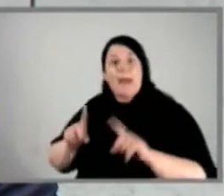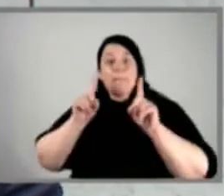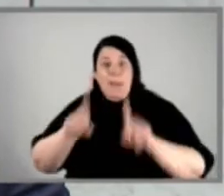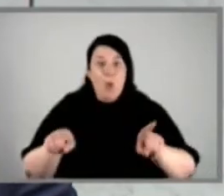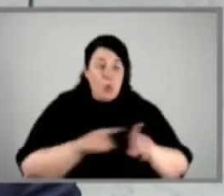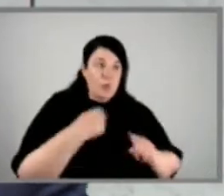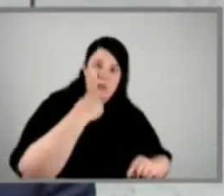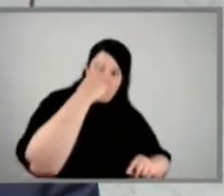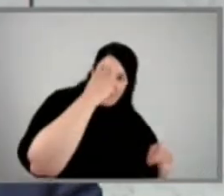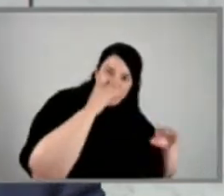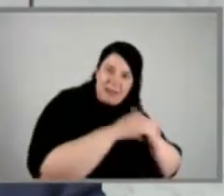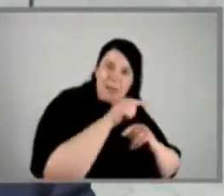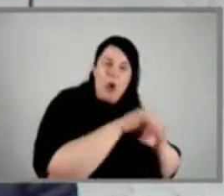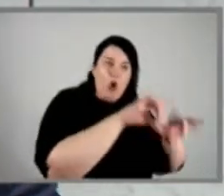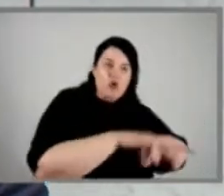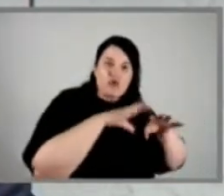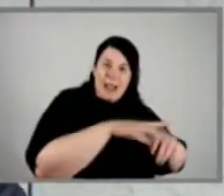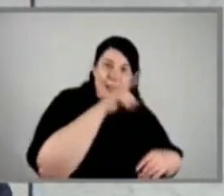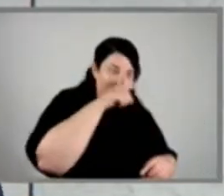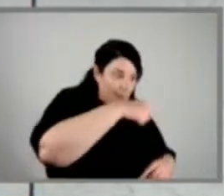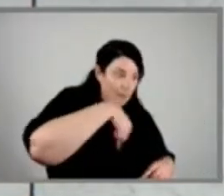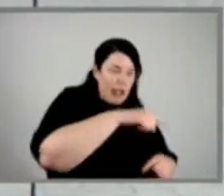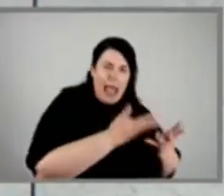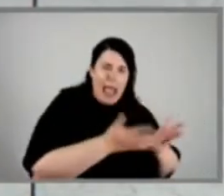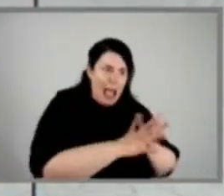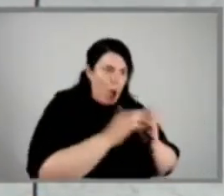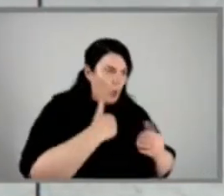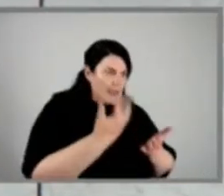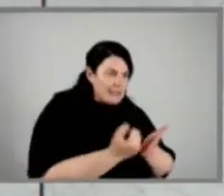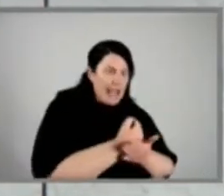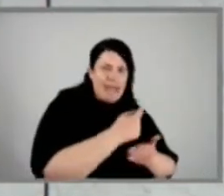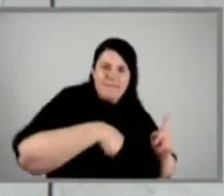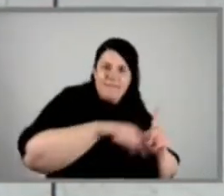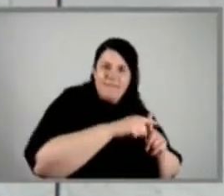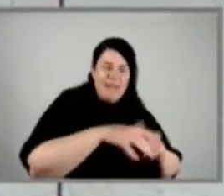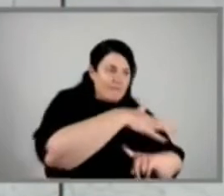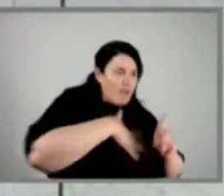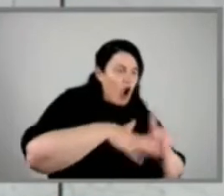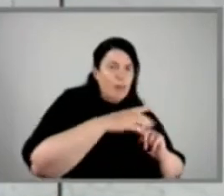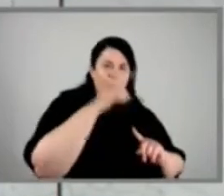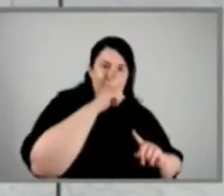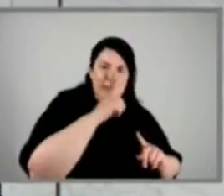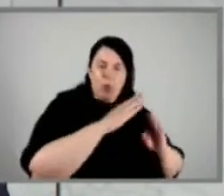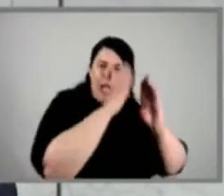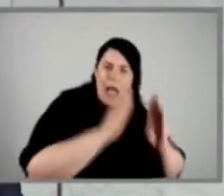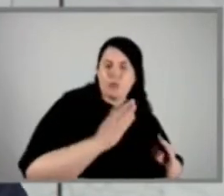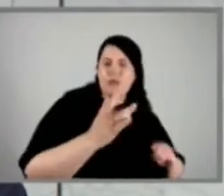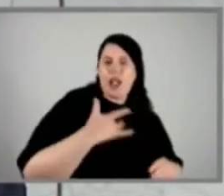protect Australians and keep them safe. It is about resilience measures, and that's what our